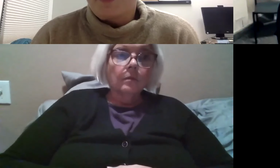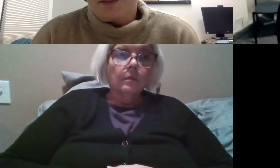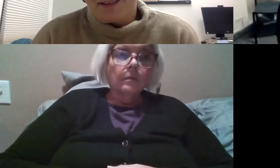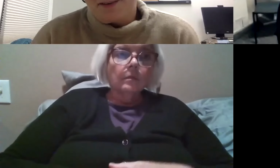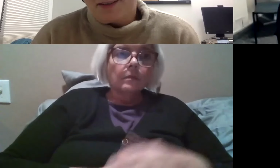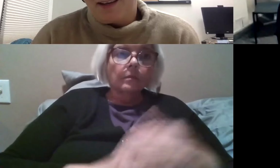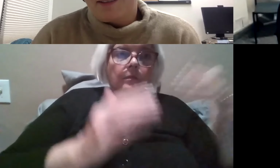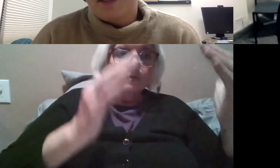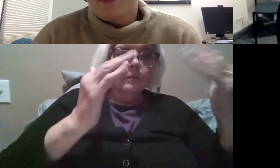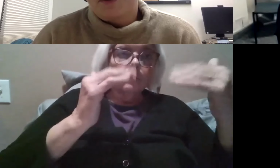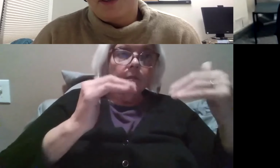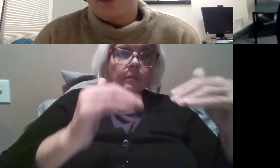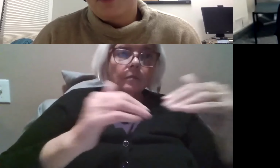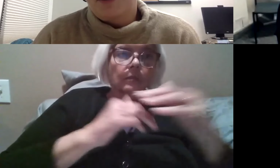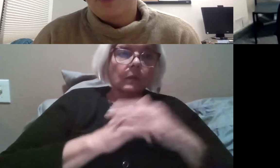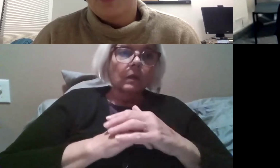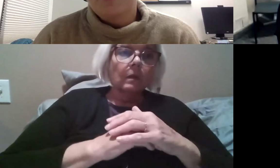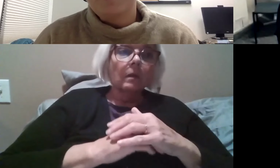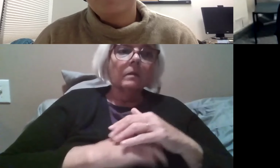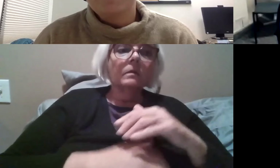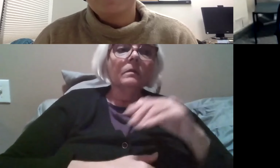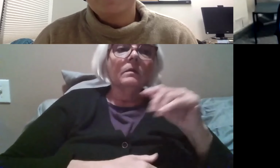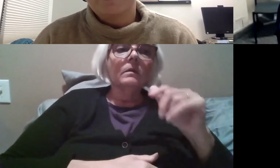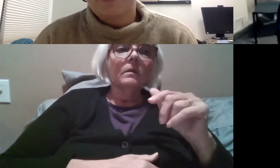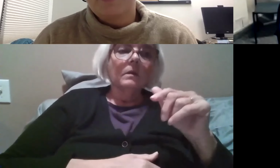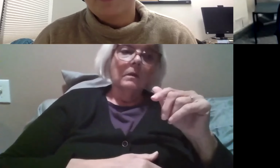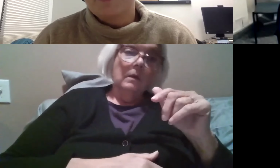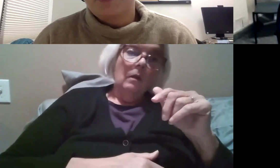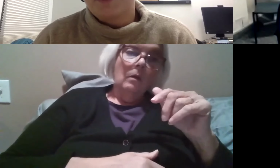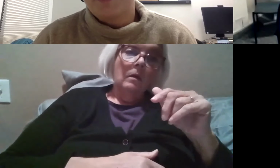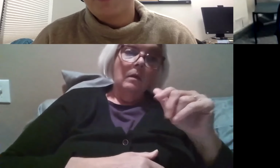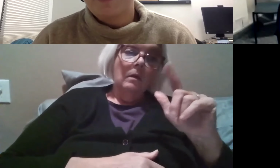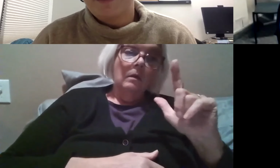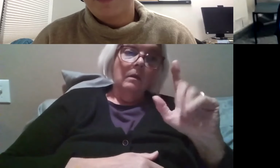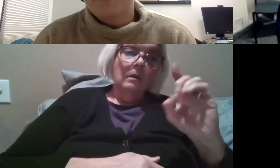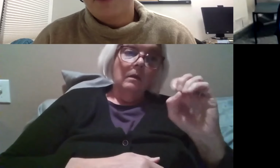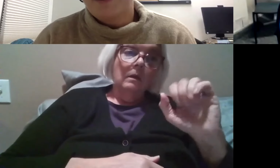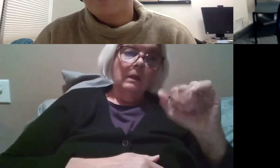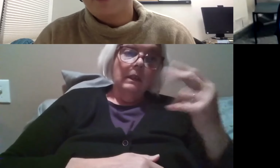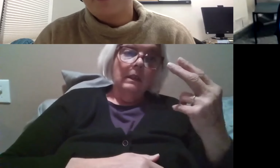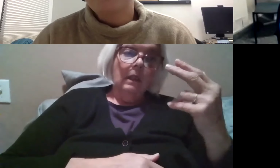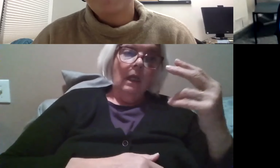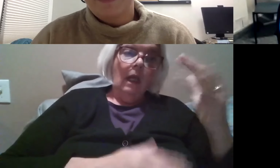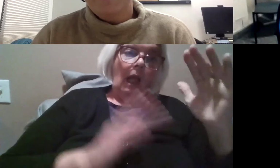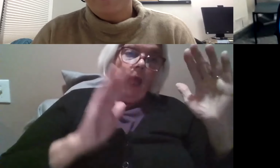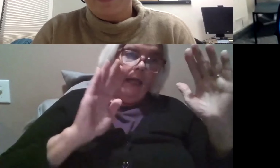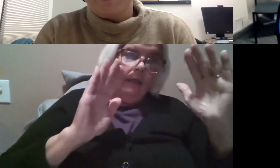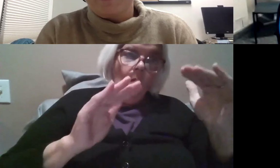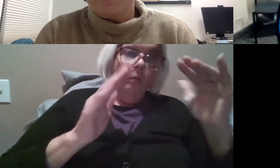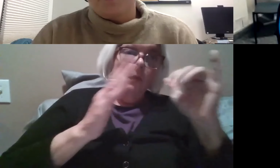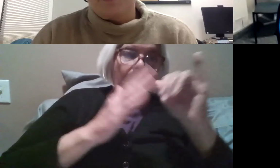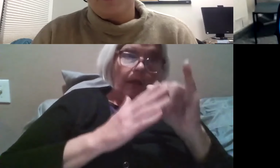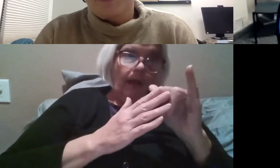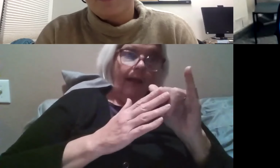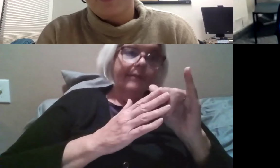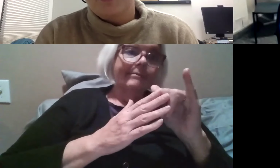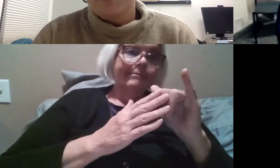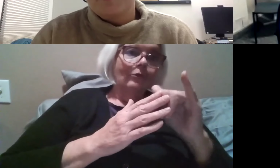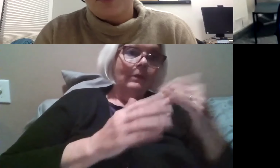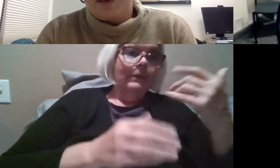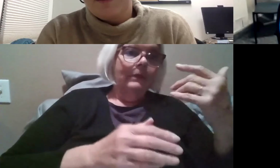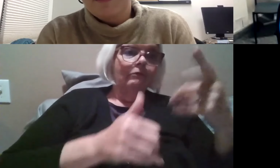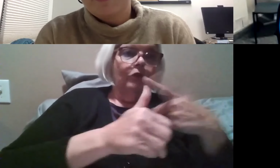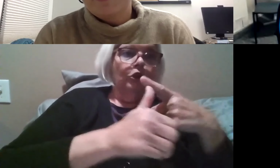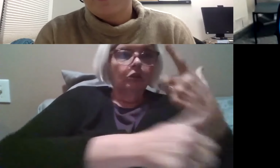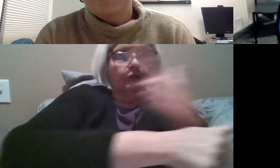and that we don't see those cases between dose 1 and 2, but we did see that with some 12 and up, that some people did get